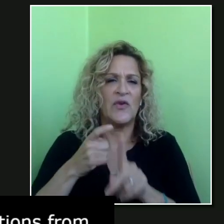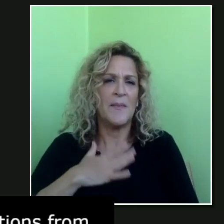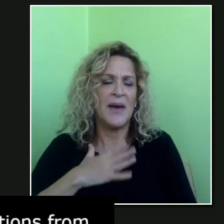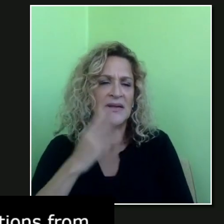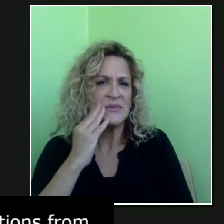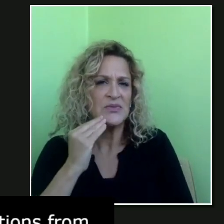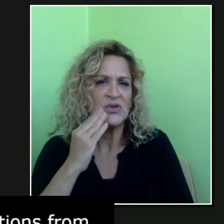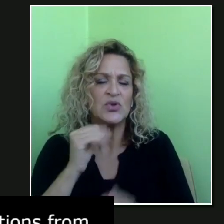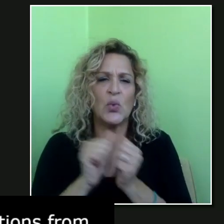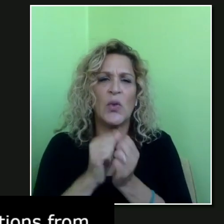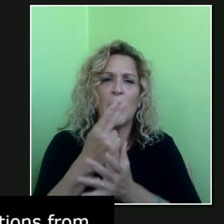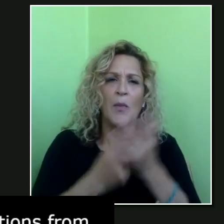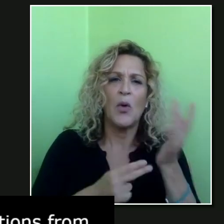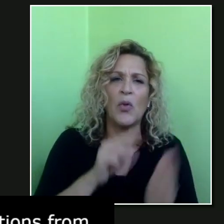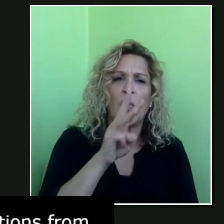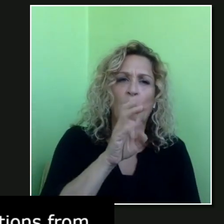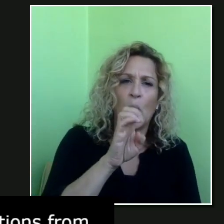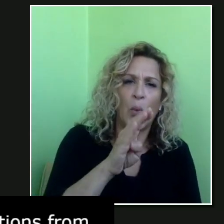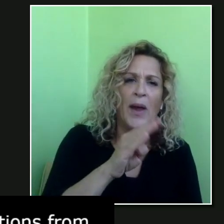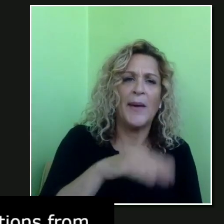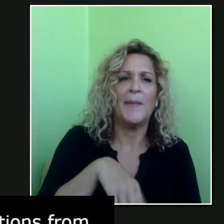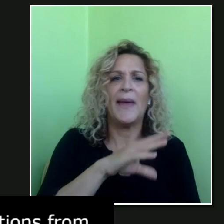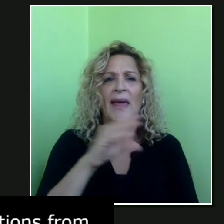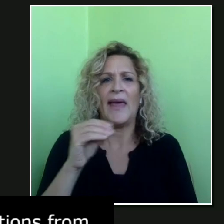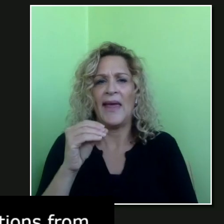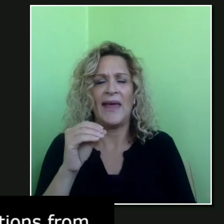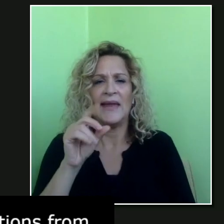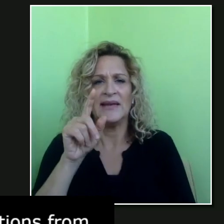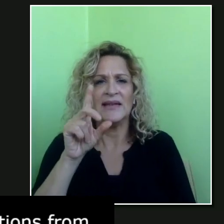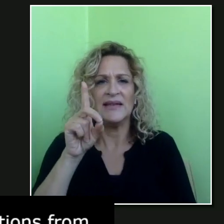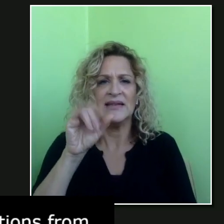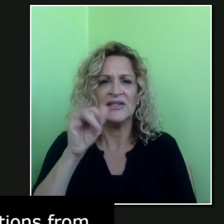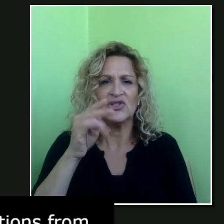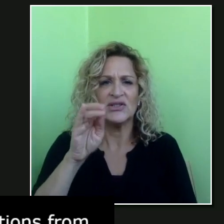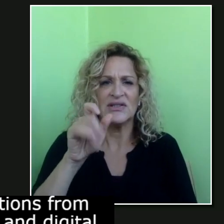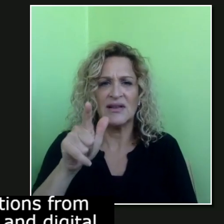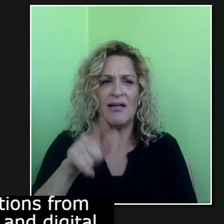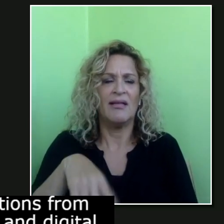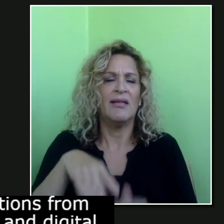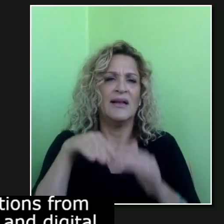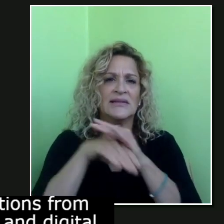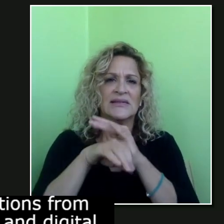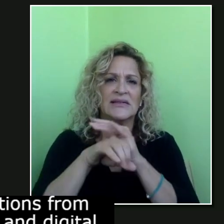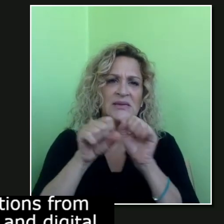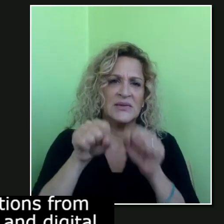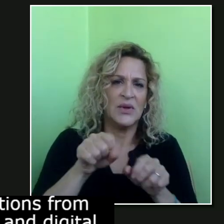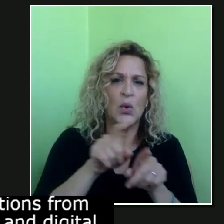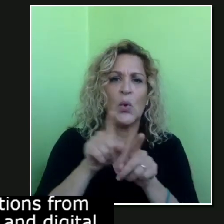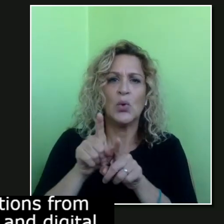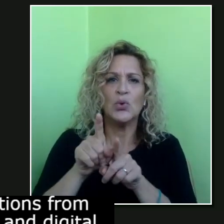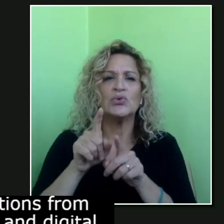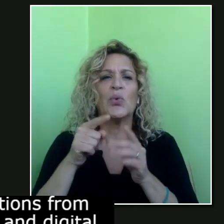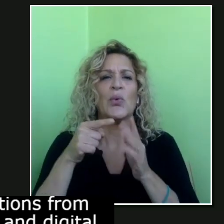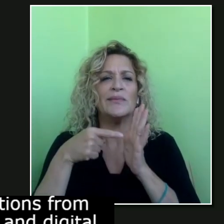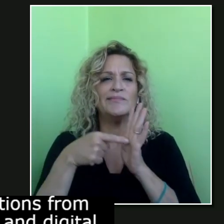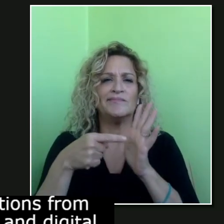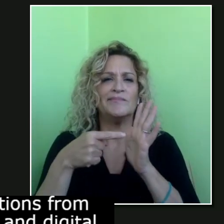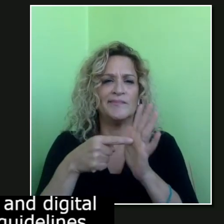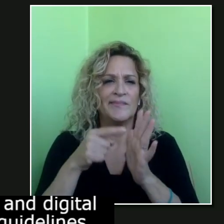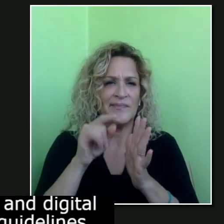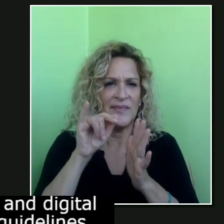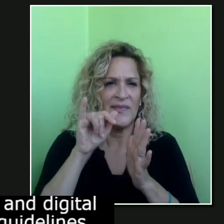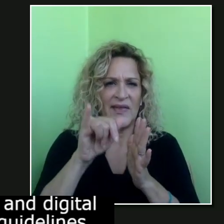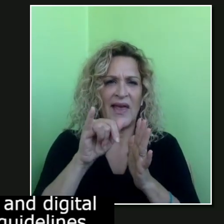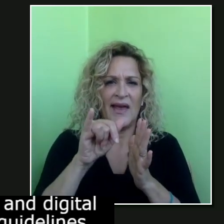accessibility, and especially the web content access guidelines, which Gunilla mentioned. And while these